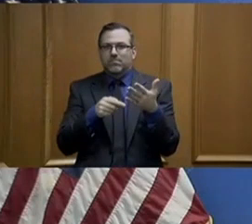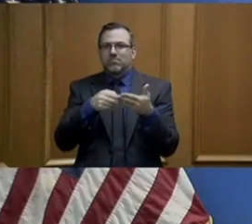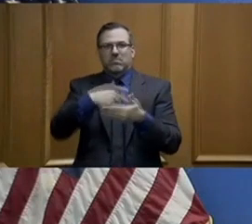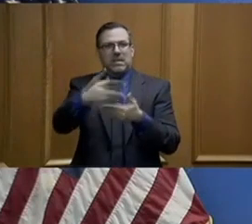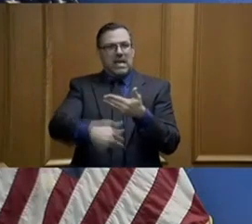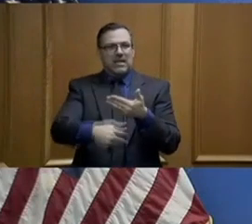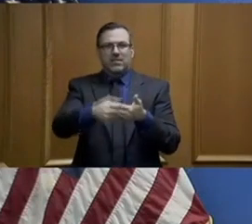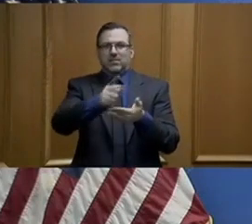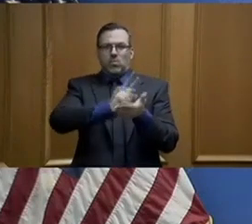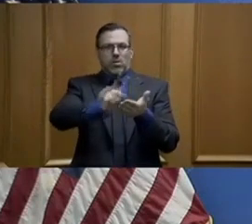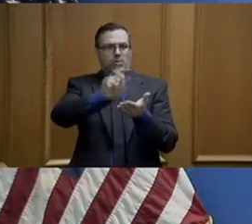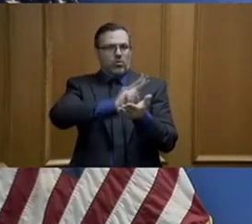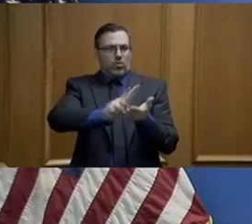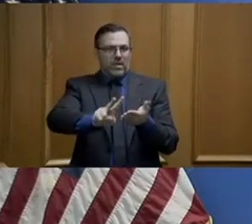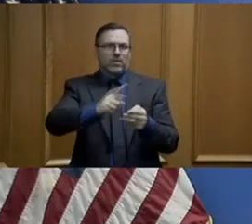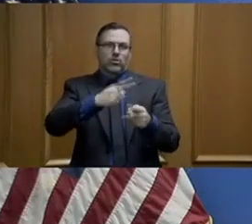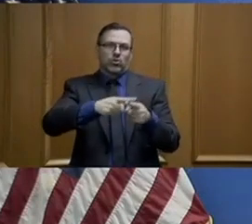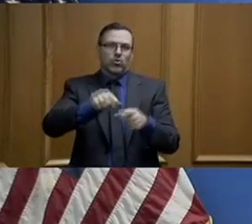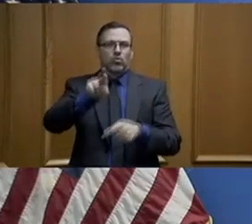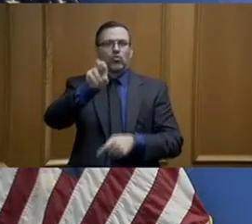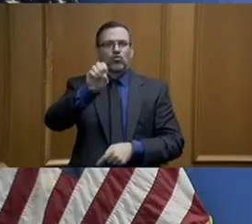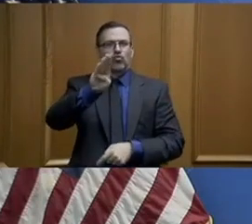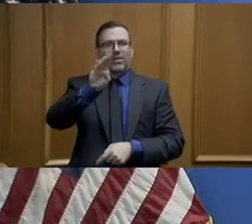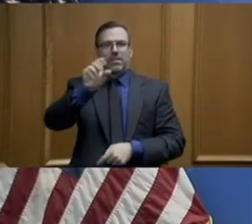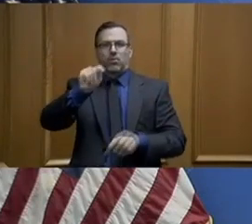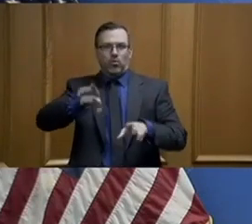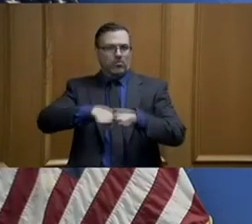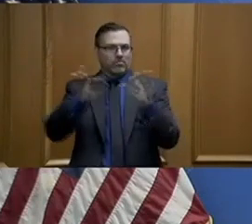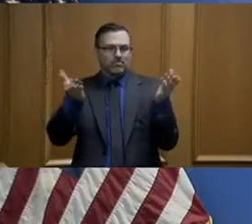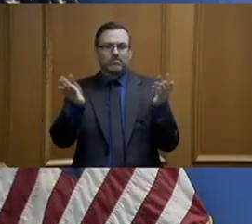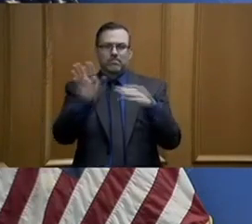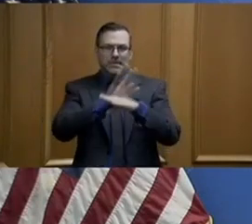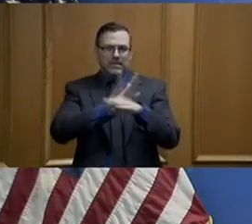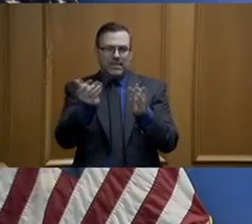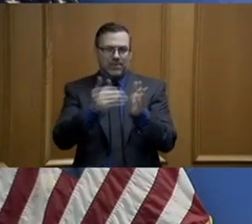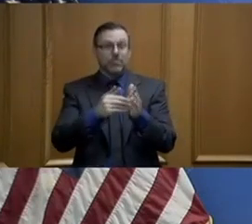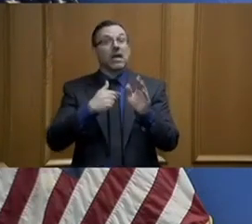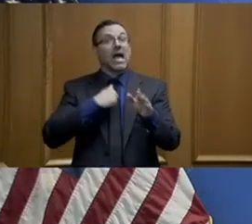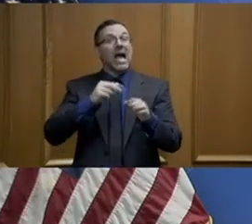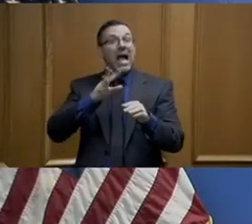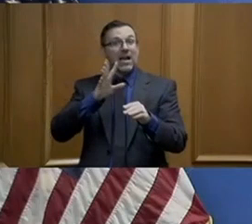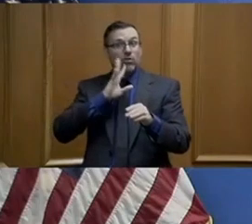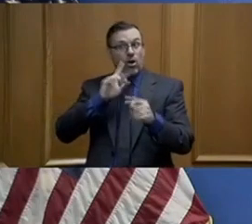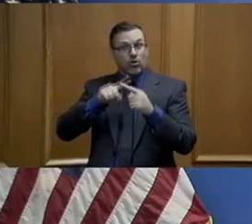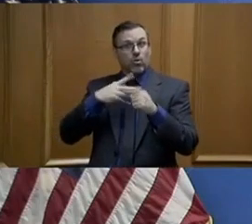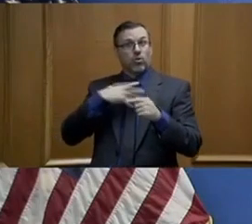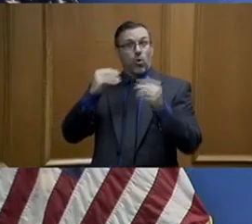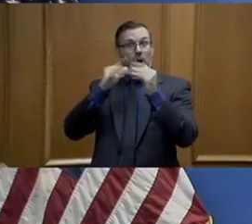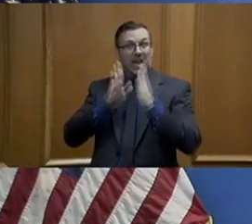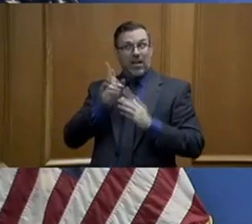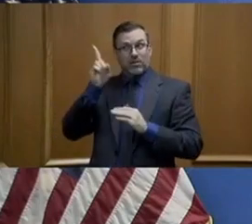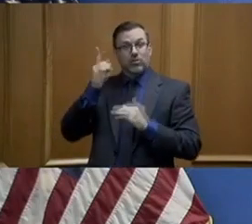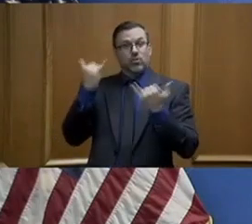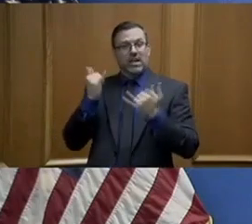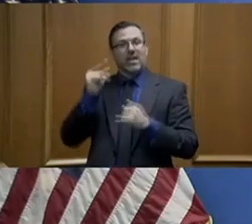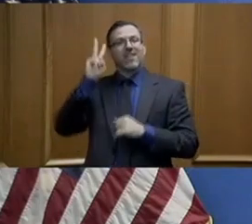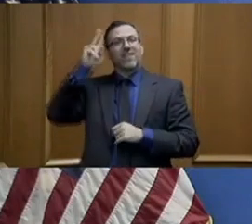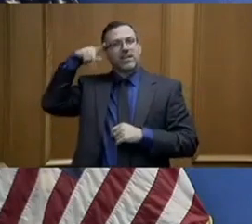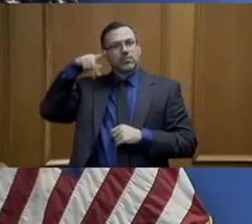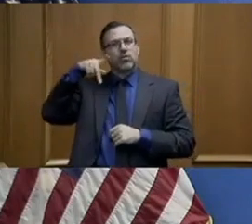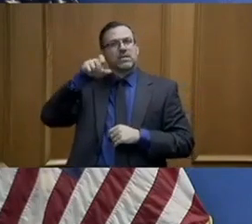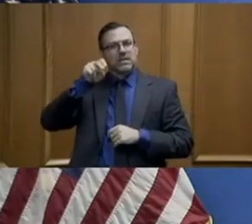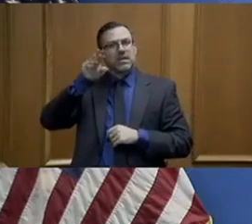for this rebooting. And with regard to the federal government, I was on a phone call with the White House today. Vice President Pence